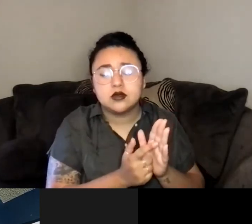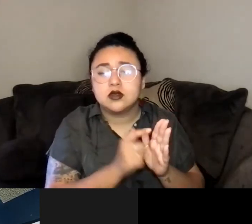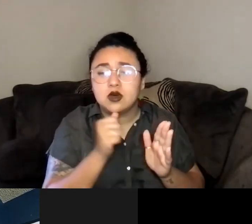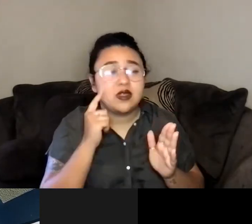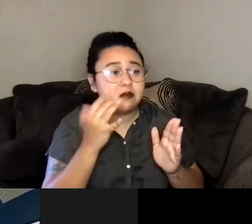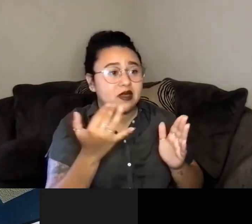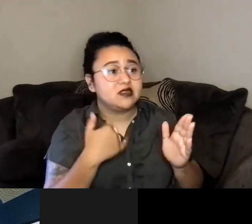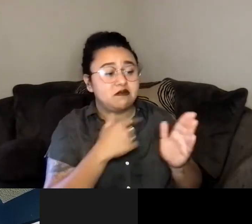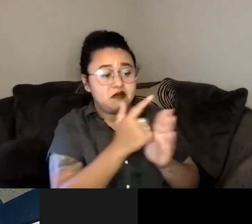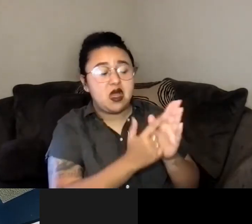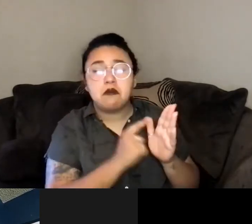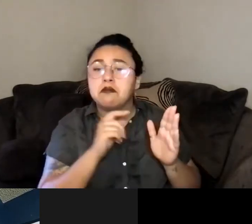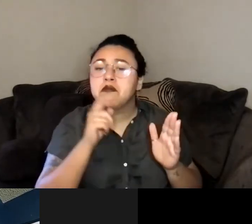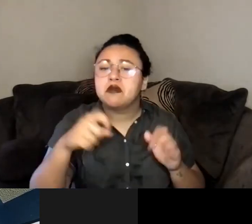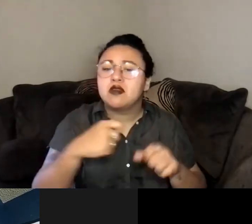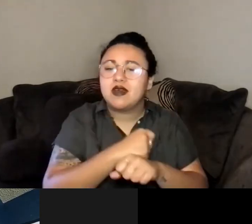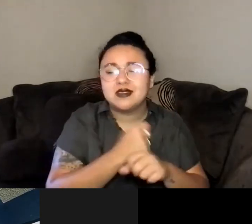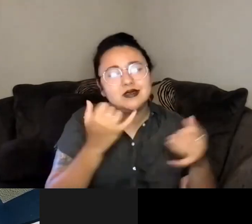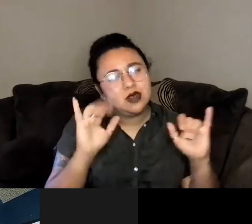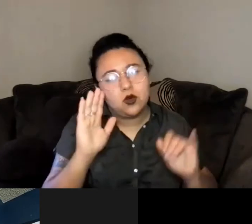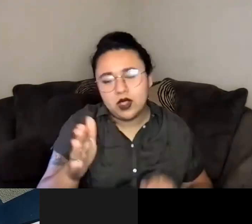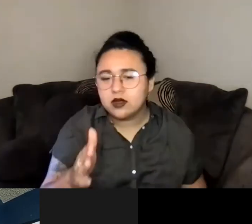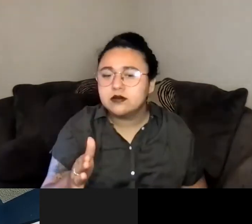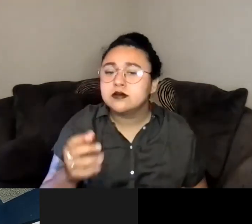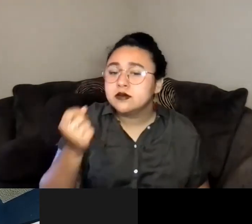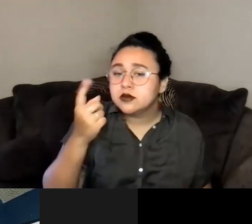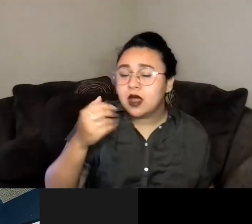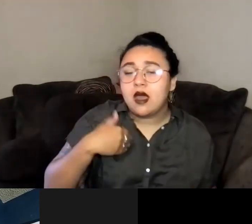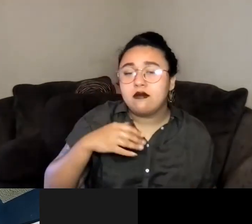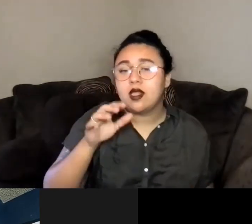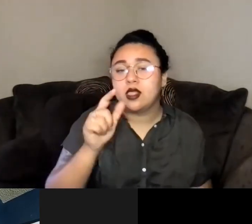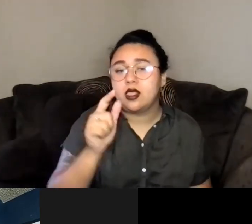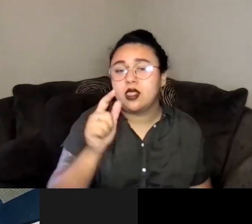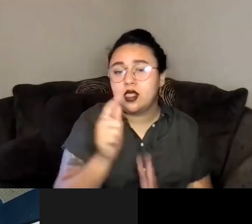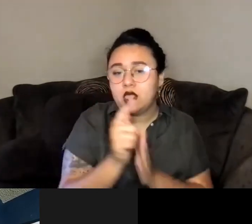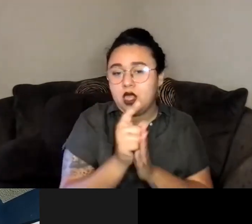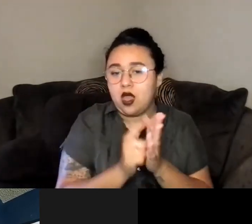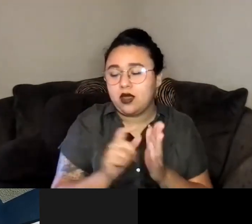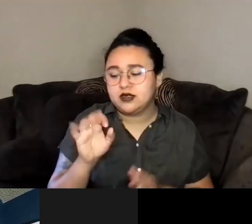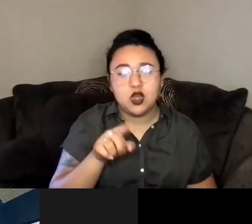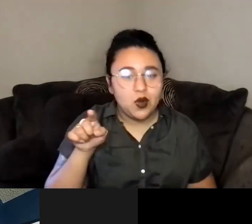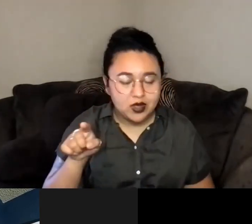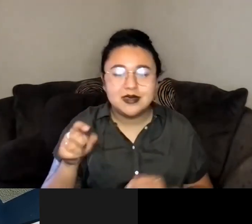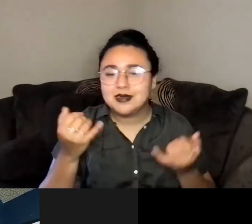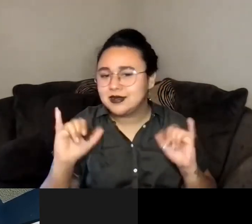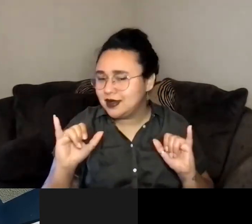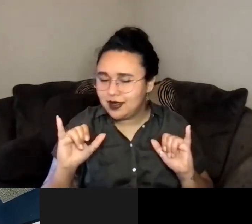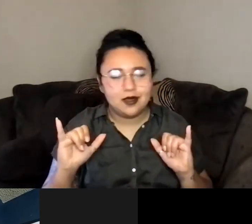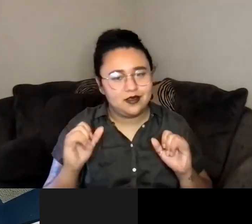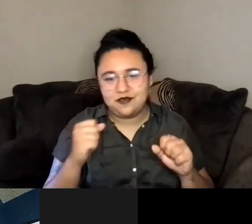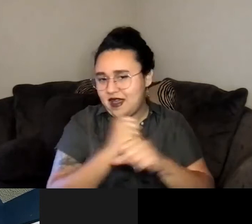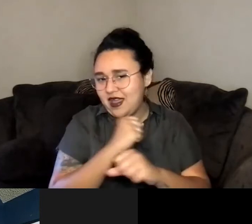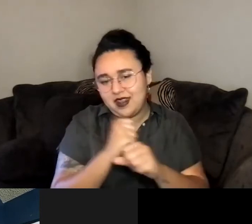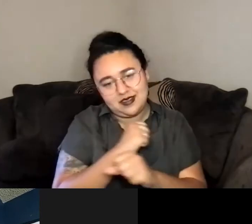Absolutely. There's a law in San Francisco, as we talked about, and, there's still a lot of fighting